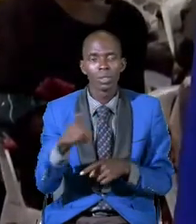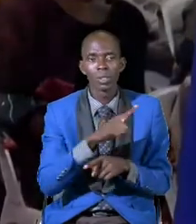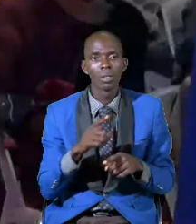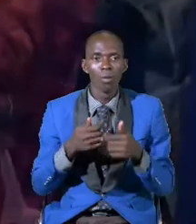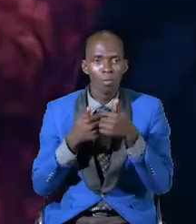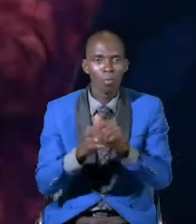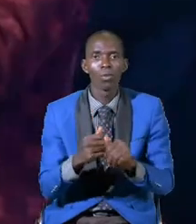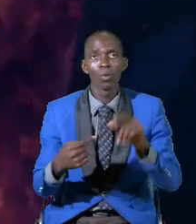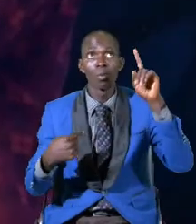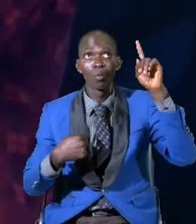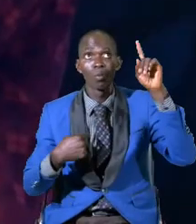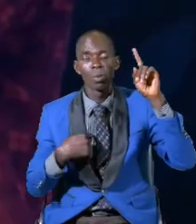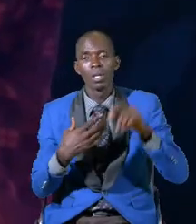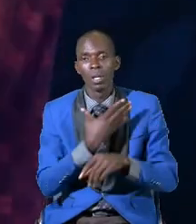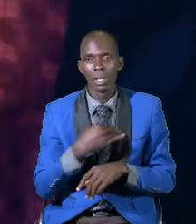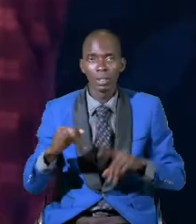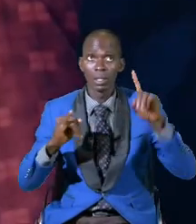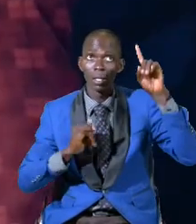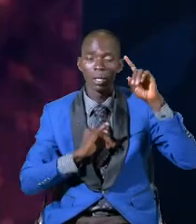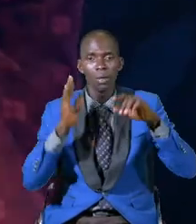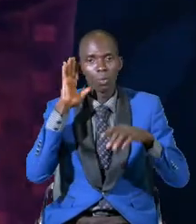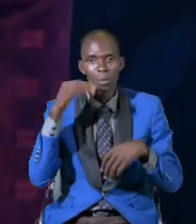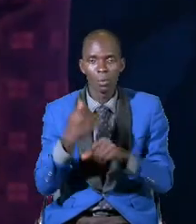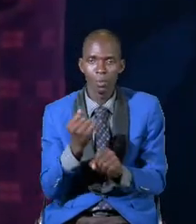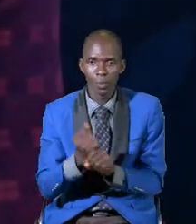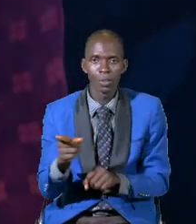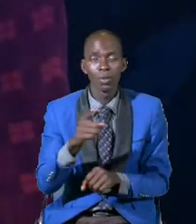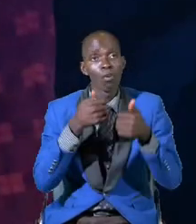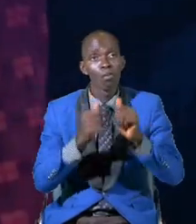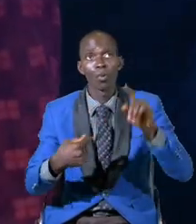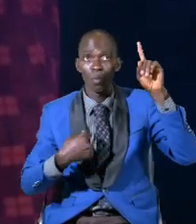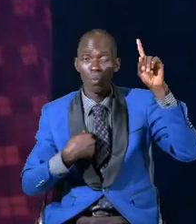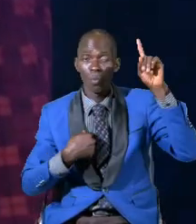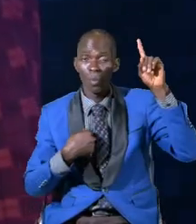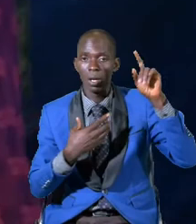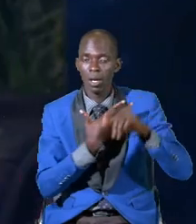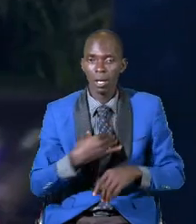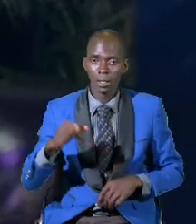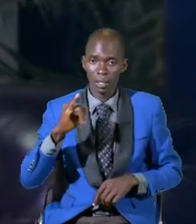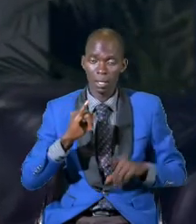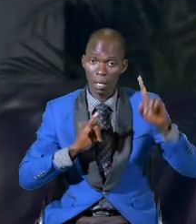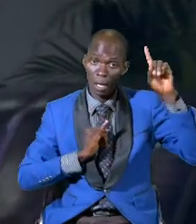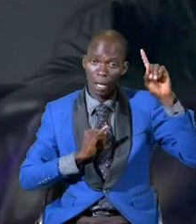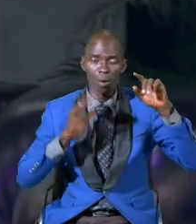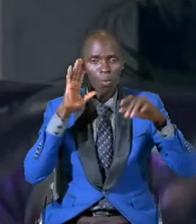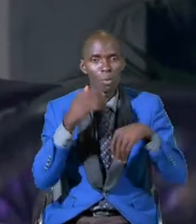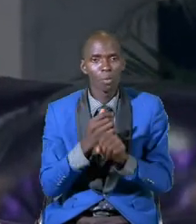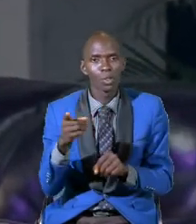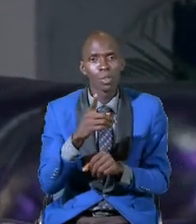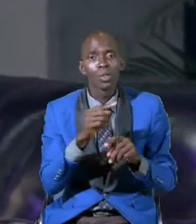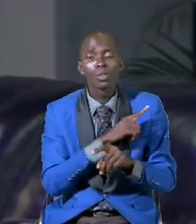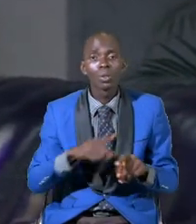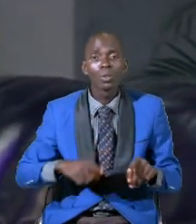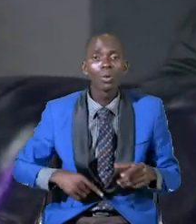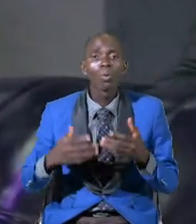I will make you. Follow me, I will make you. The Lord wanted to make